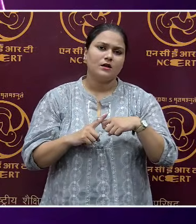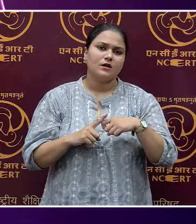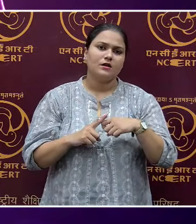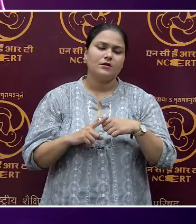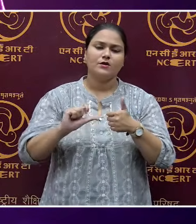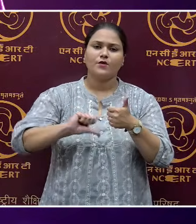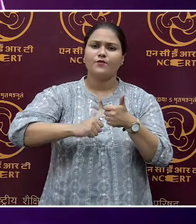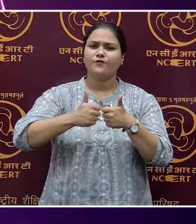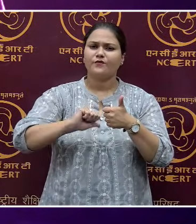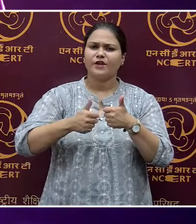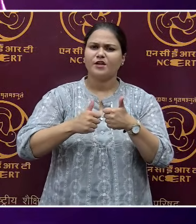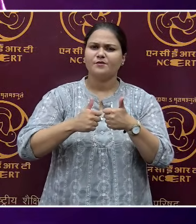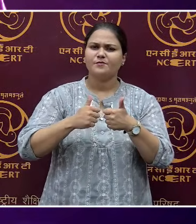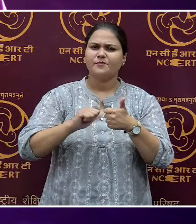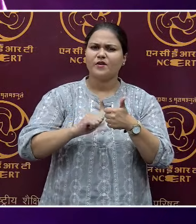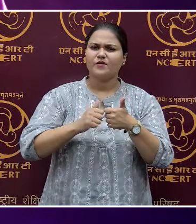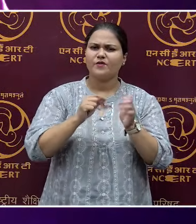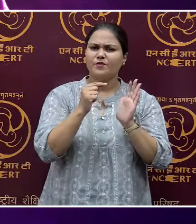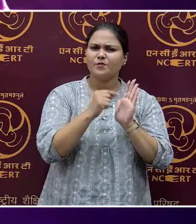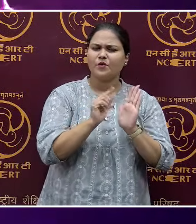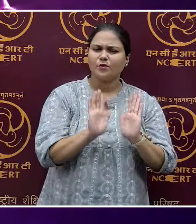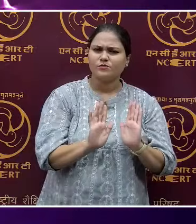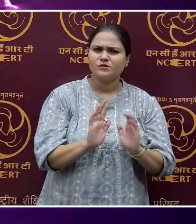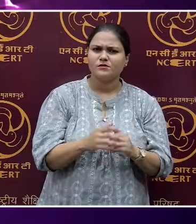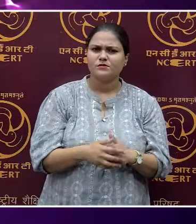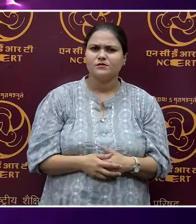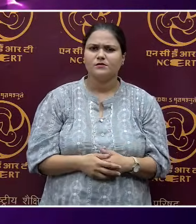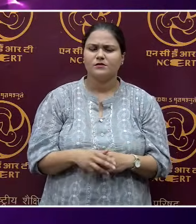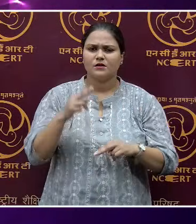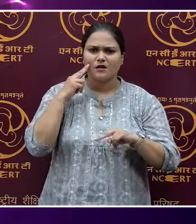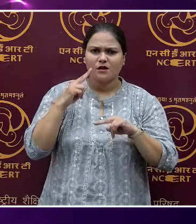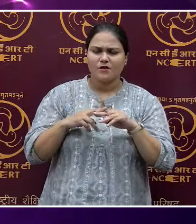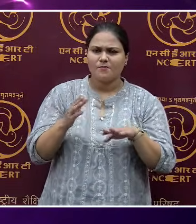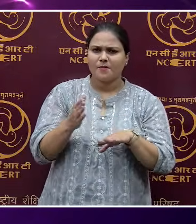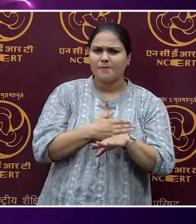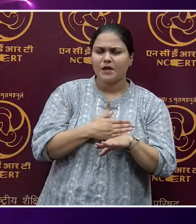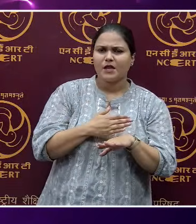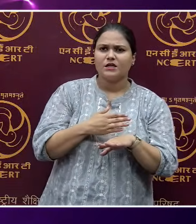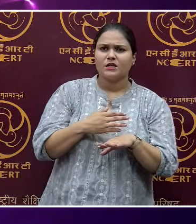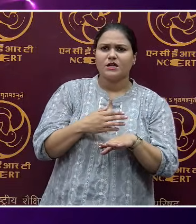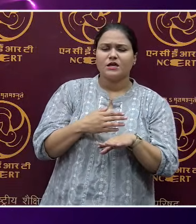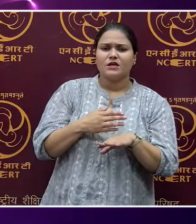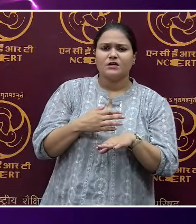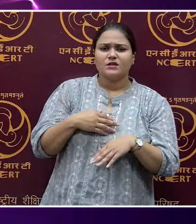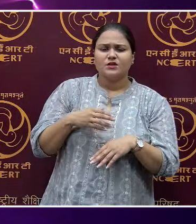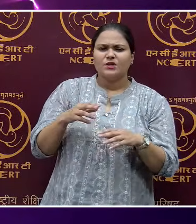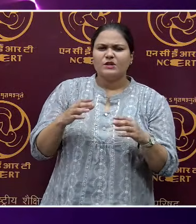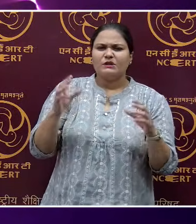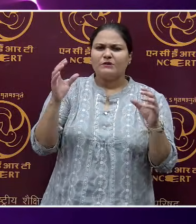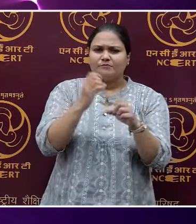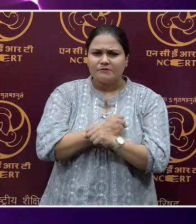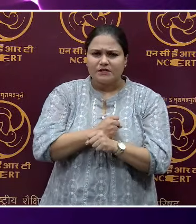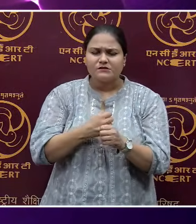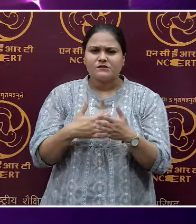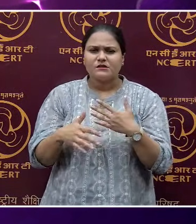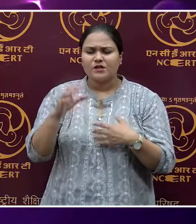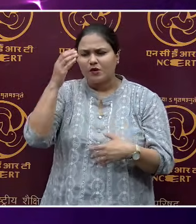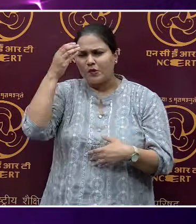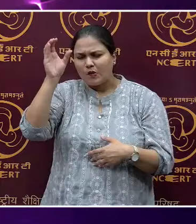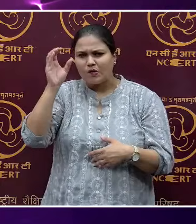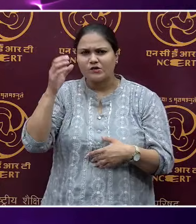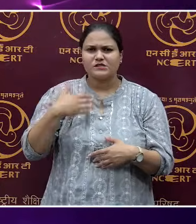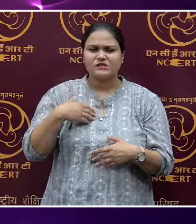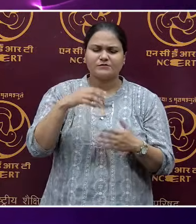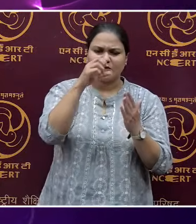feedback option. That if I'm unable to learn a particular concept, I want it to be more. I want it to